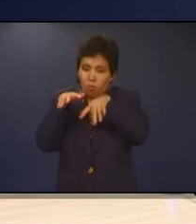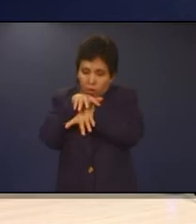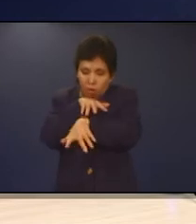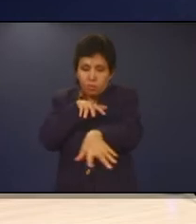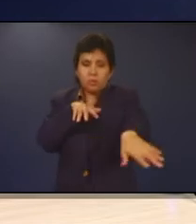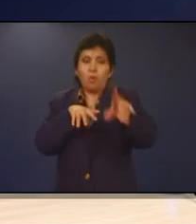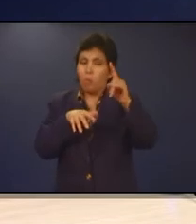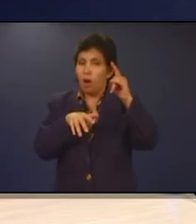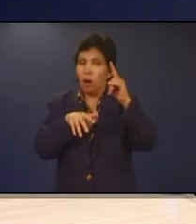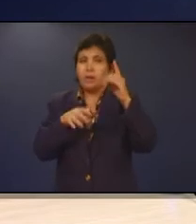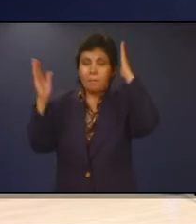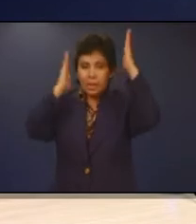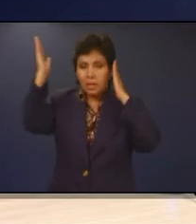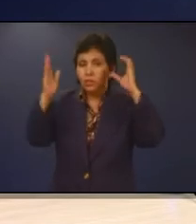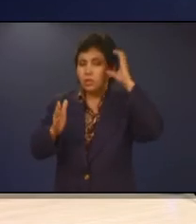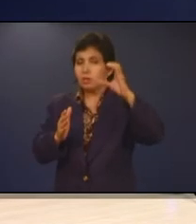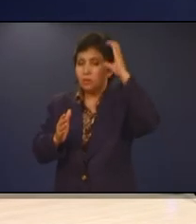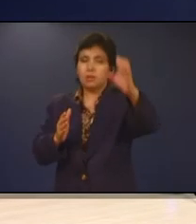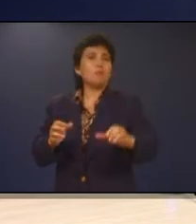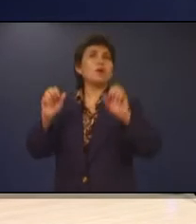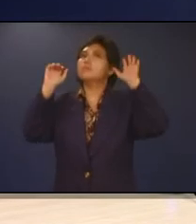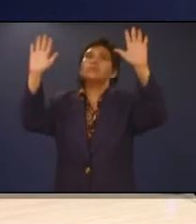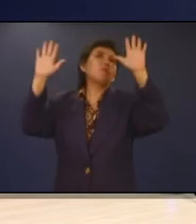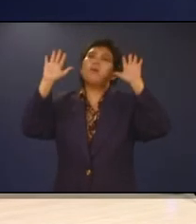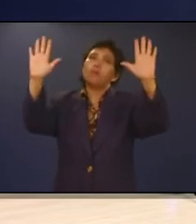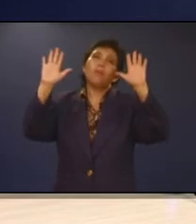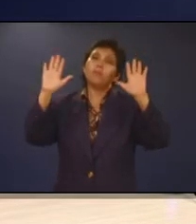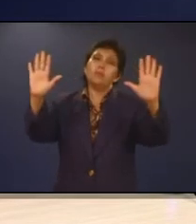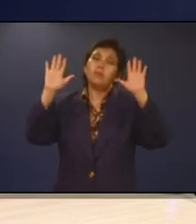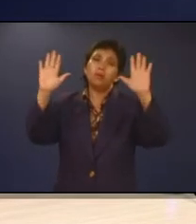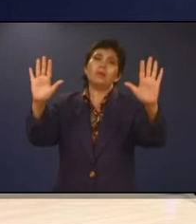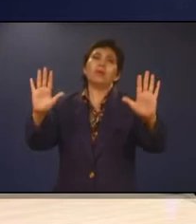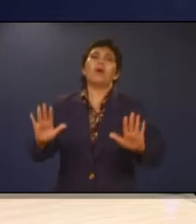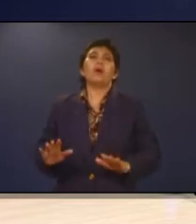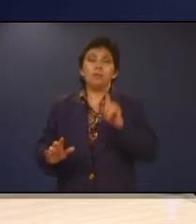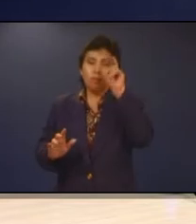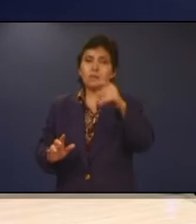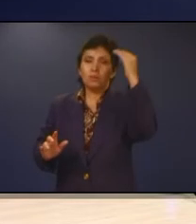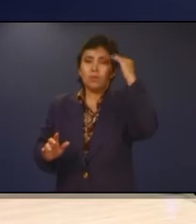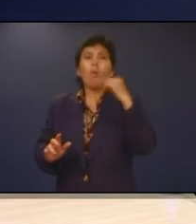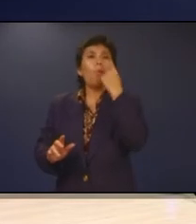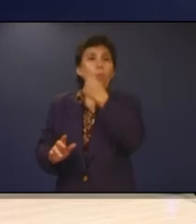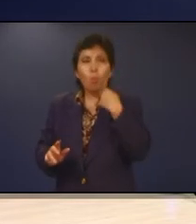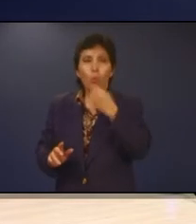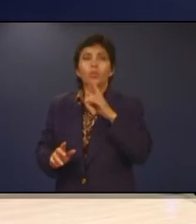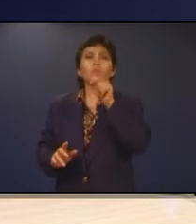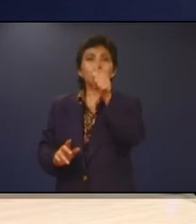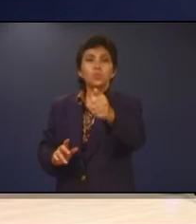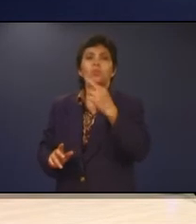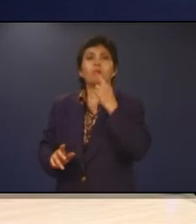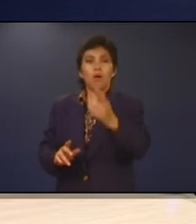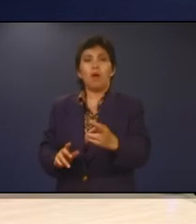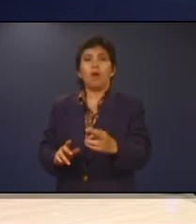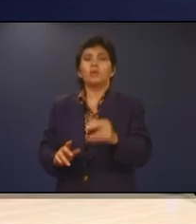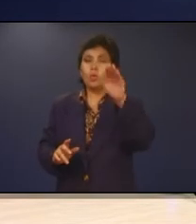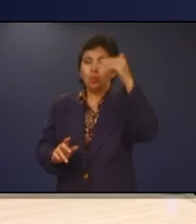I mean, one Malaysia concept, it's amazing, absolutely amazing. But in the end, you need to know who you are. I mean, to know